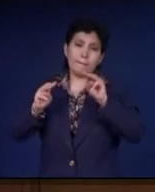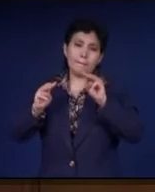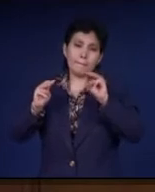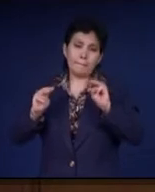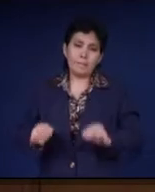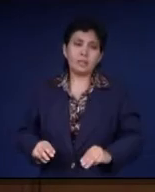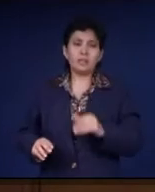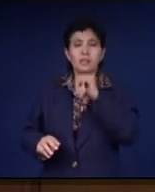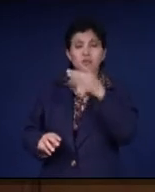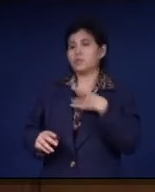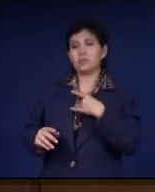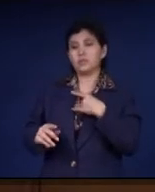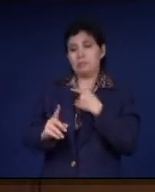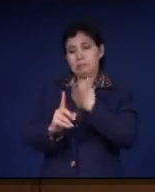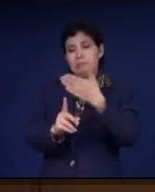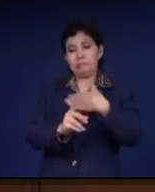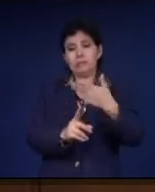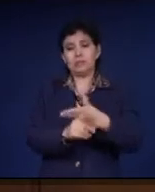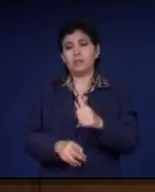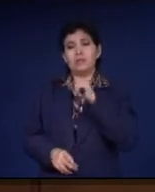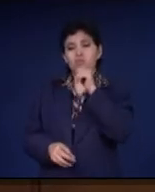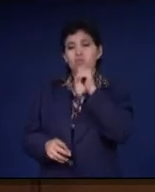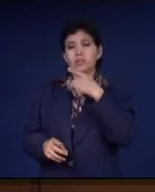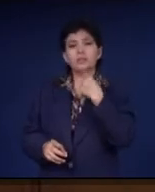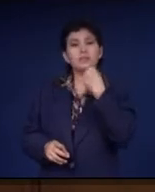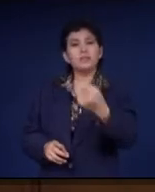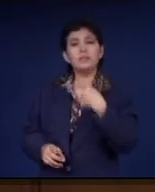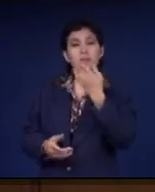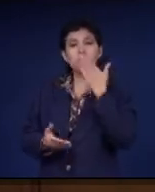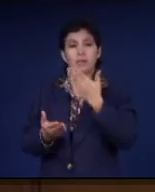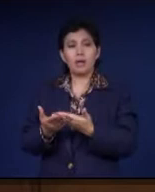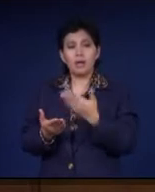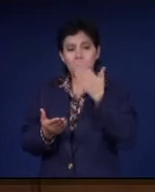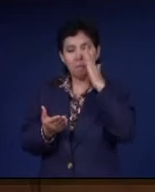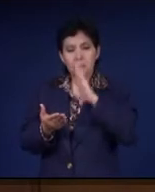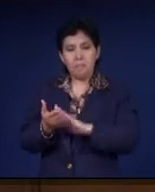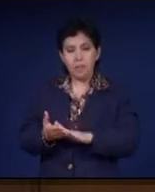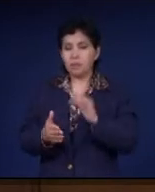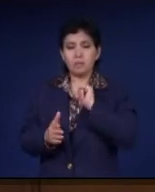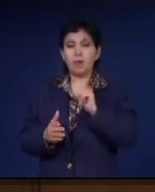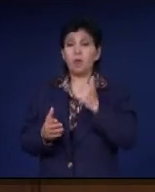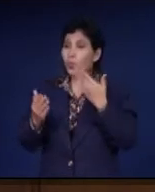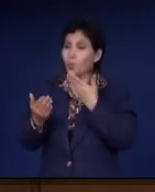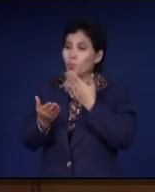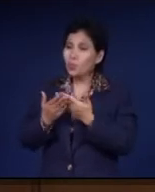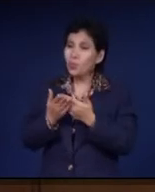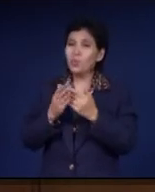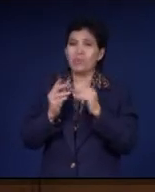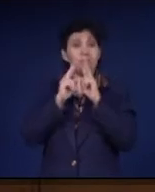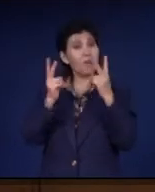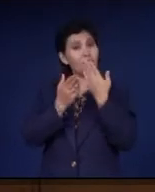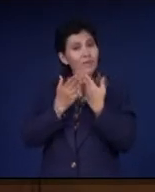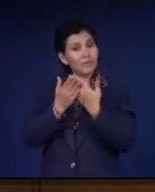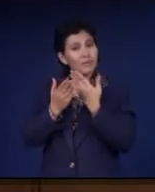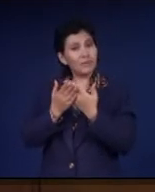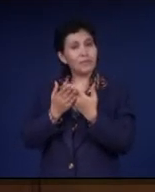don't like to be rejected. We don't like to say it's bad, it's not good. We like to say, well done, good job, you're doing a great job.